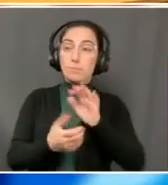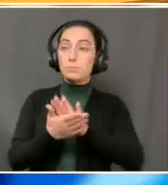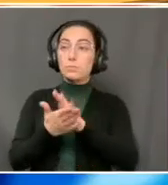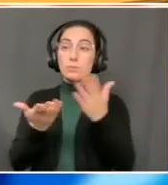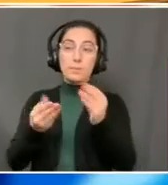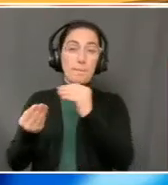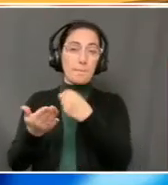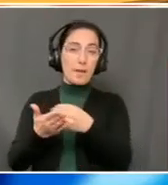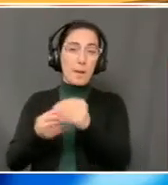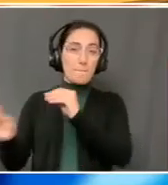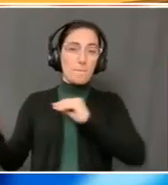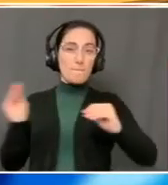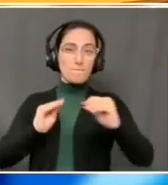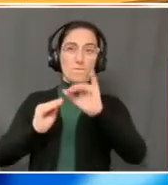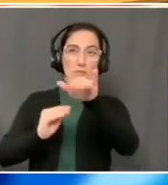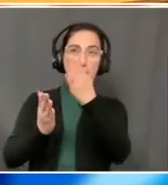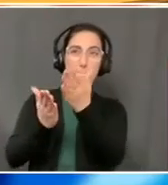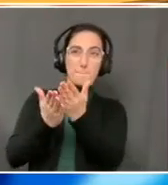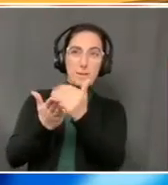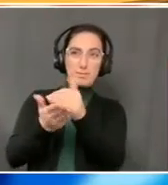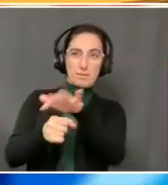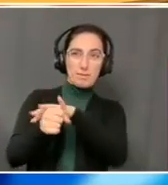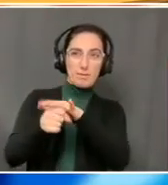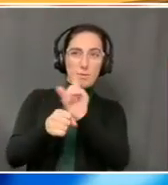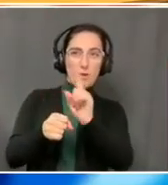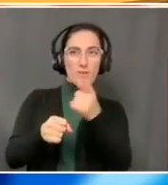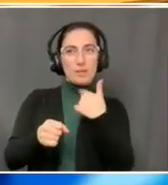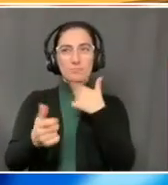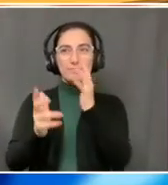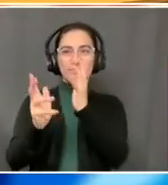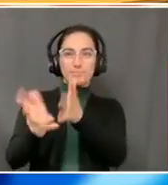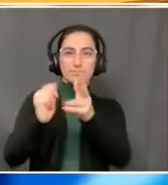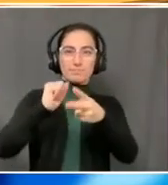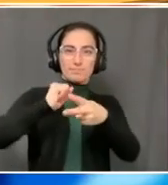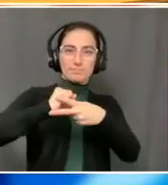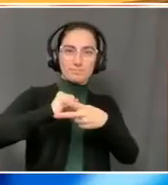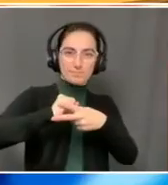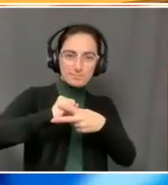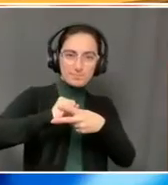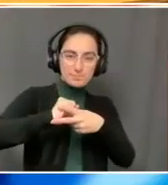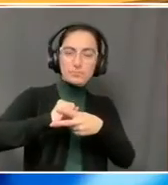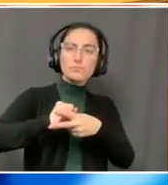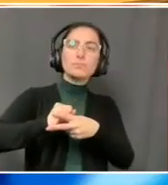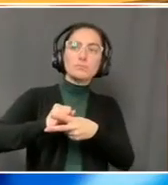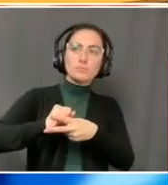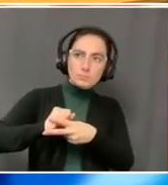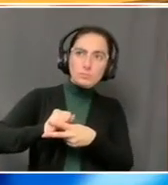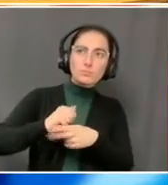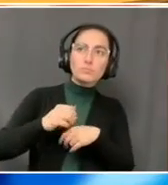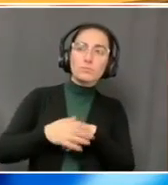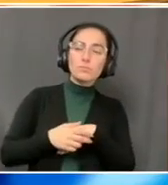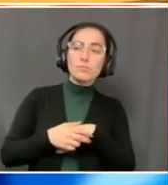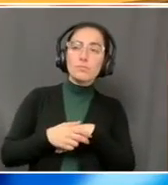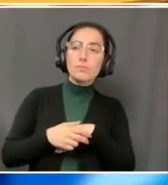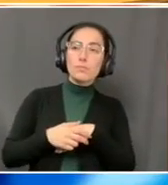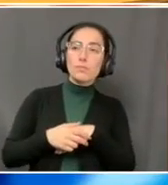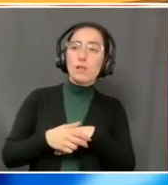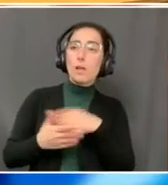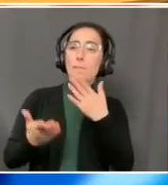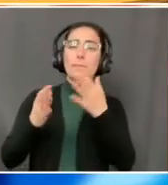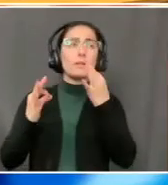from that budgeted area where they were kind of parking it, to use your words, and words that we've used before. And they might use it instead